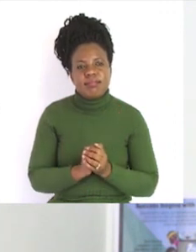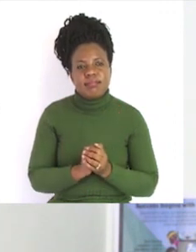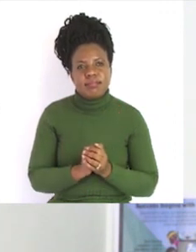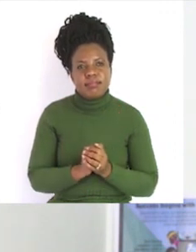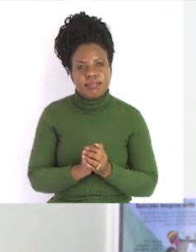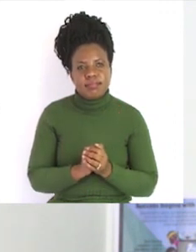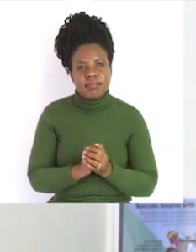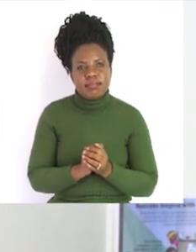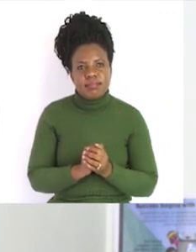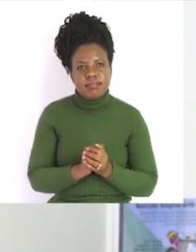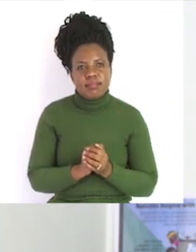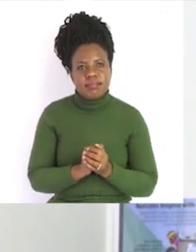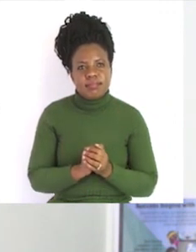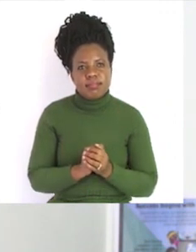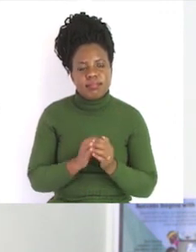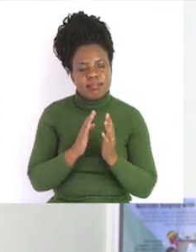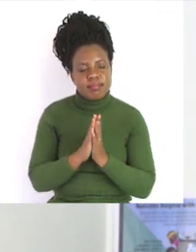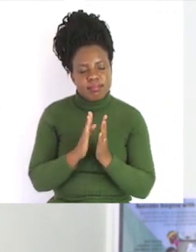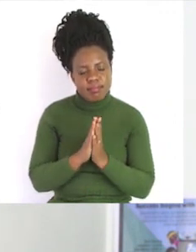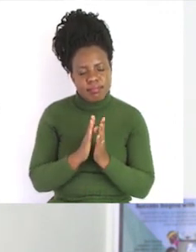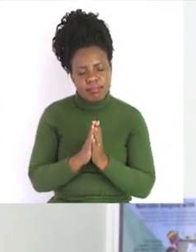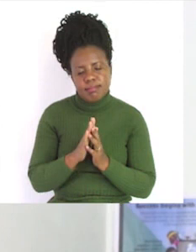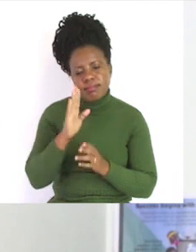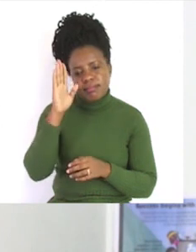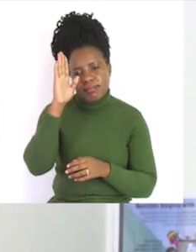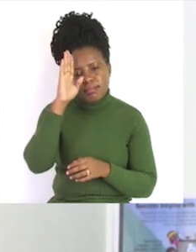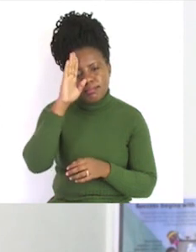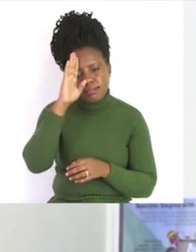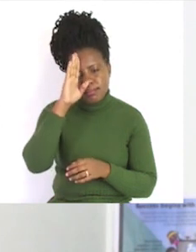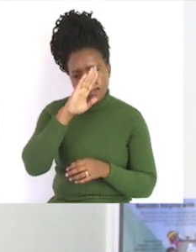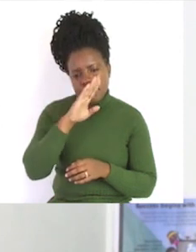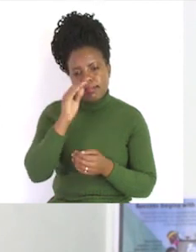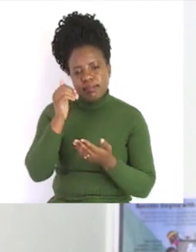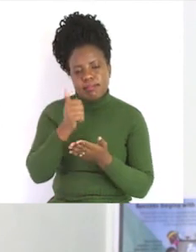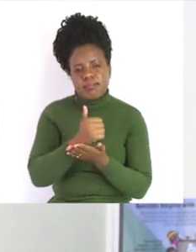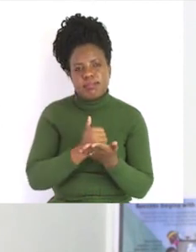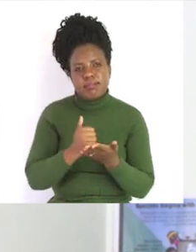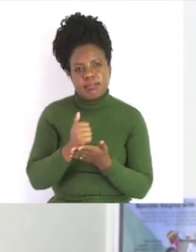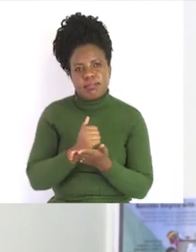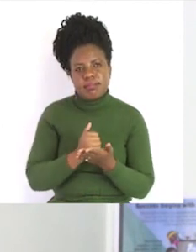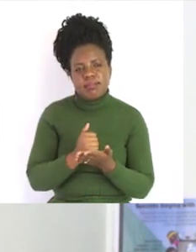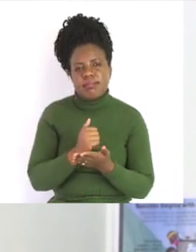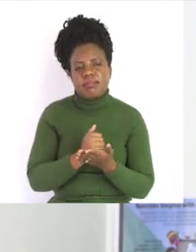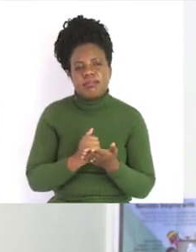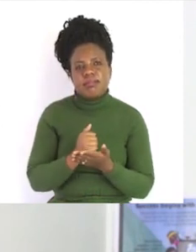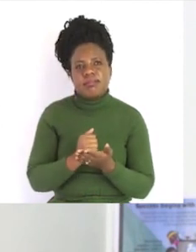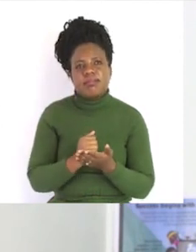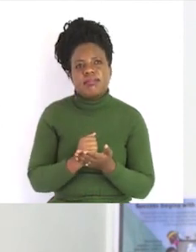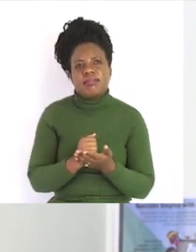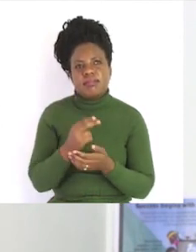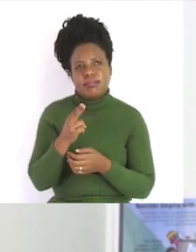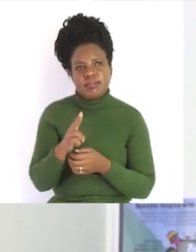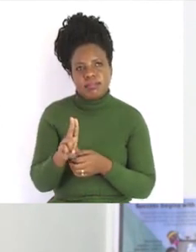you remember always, I will not forget reminding you that make sure that you always sanitize your hands. All